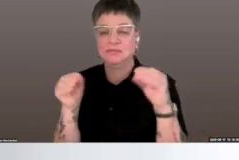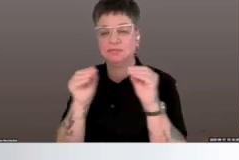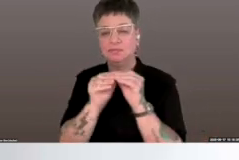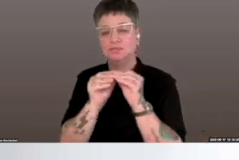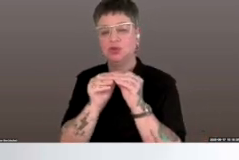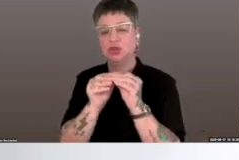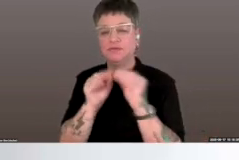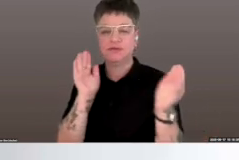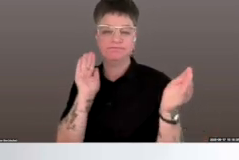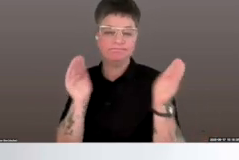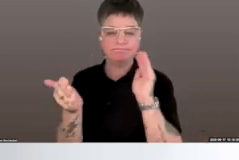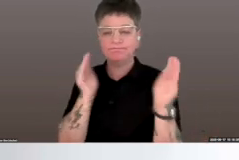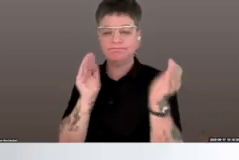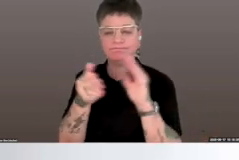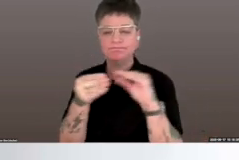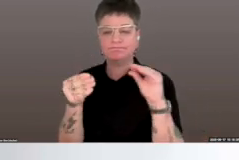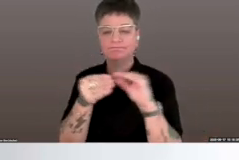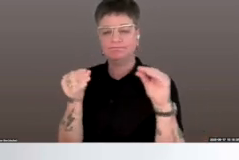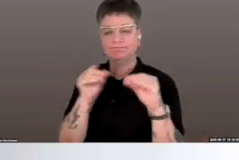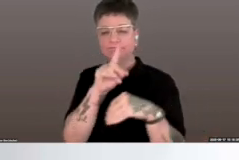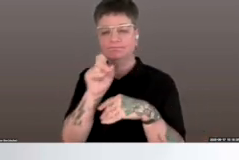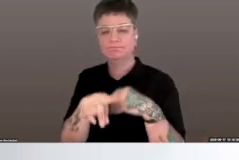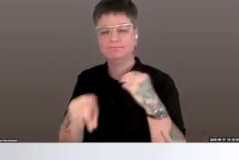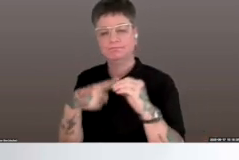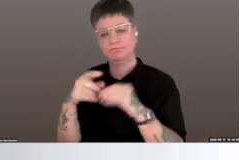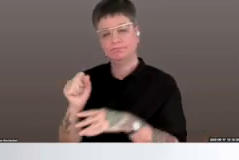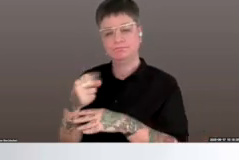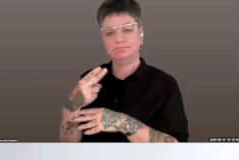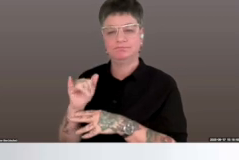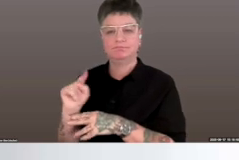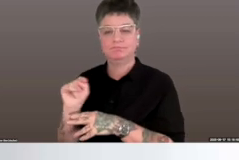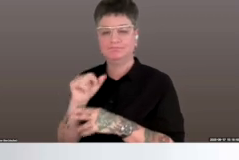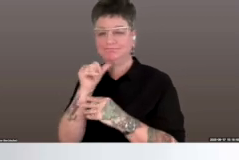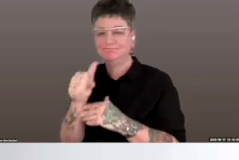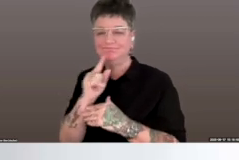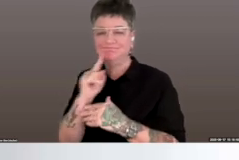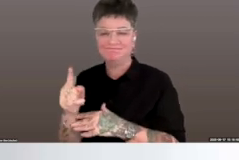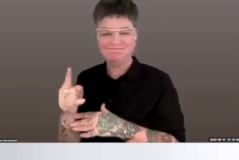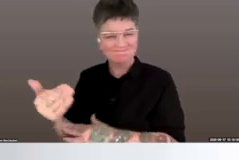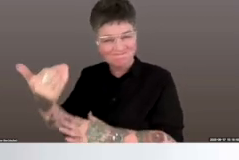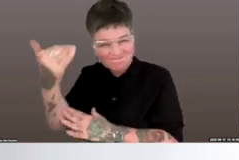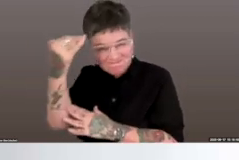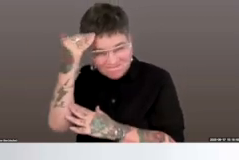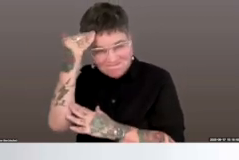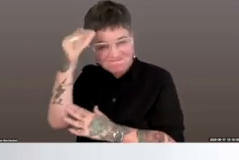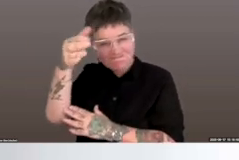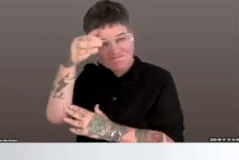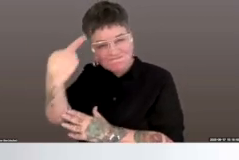anecdotal question in regards to Shift. I'm not as familiar with Shift, and I wanted to understand a little bit